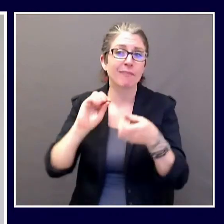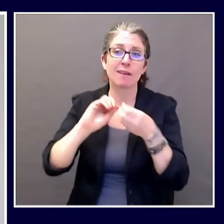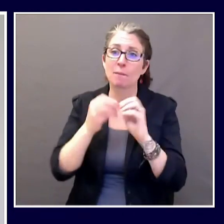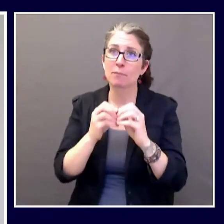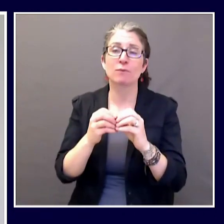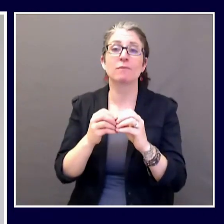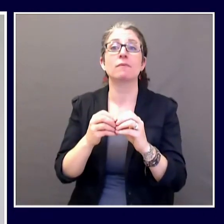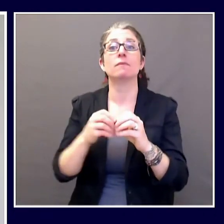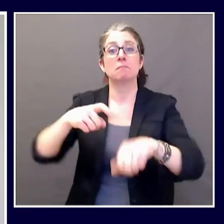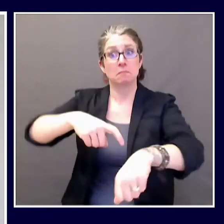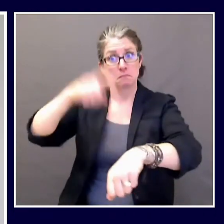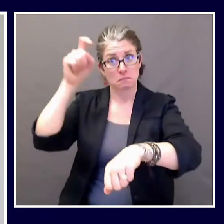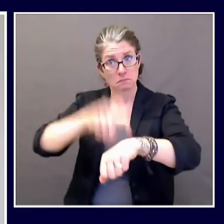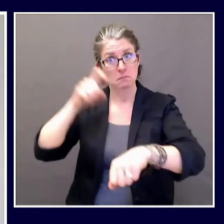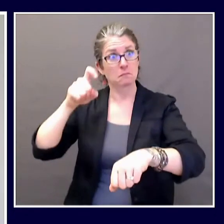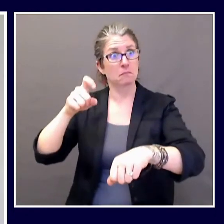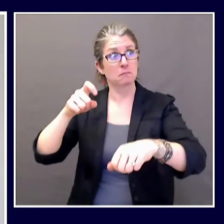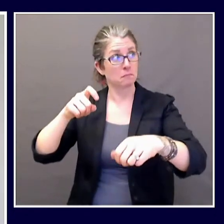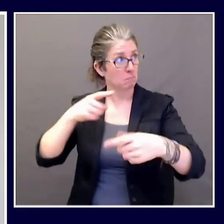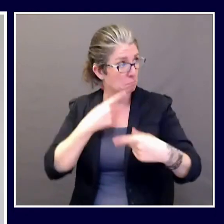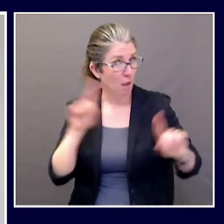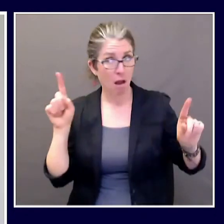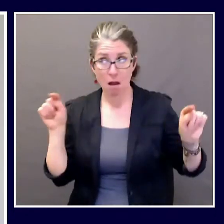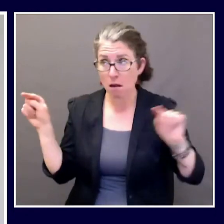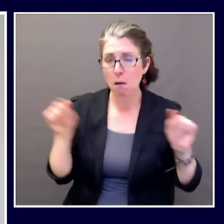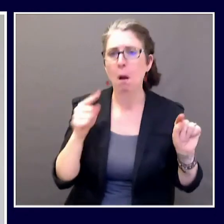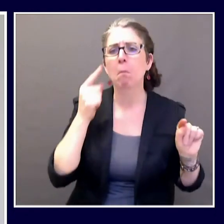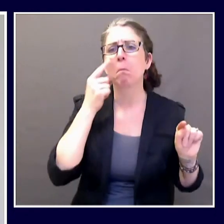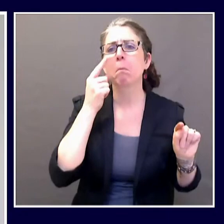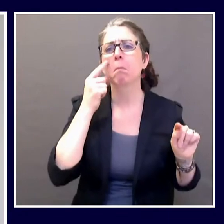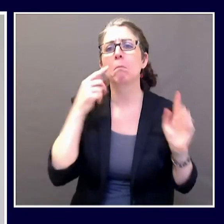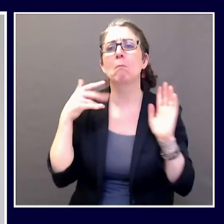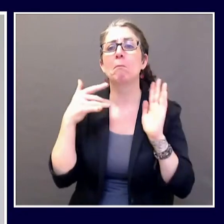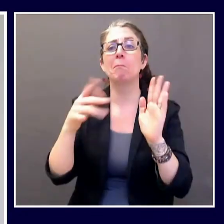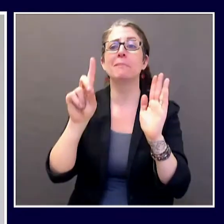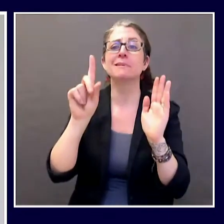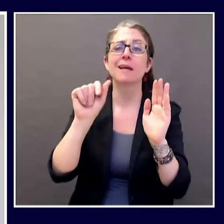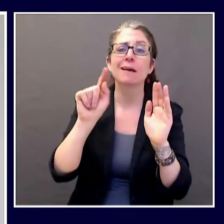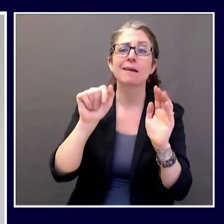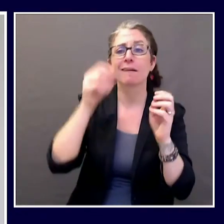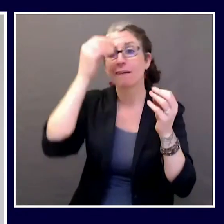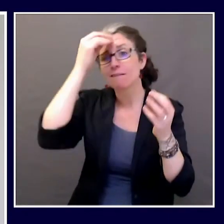do, but that level of threshold of population immunity really is critical.